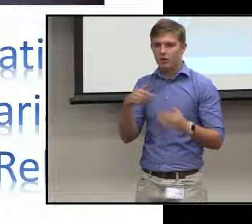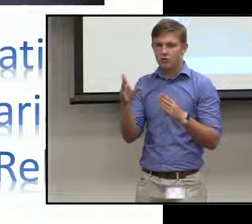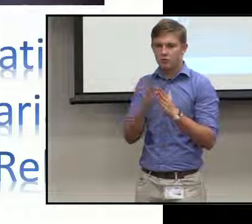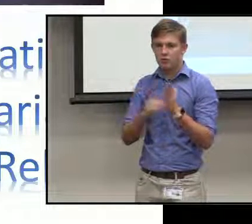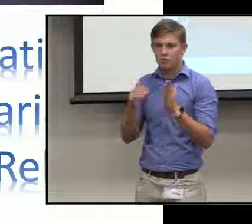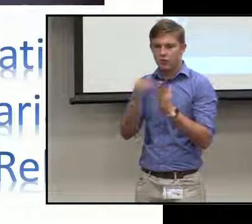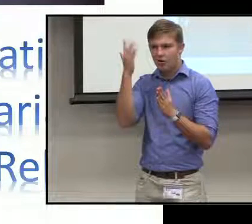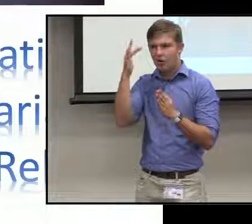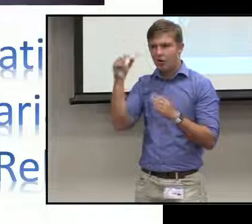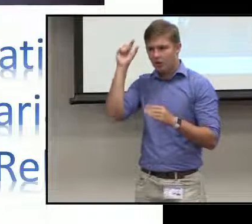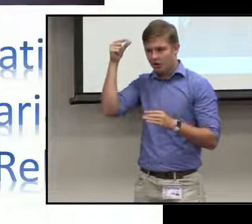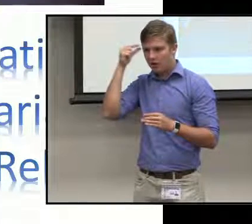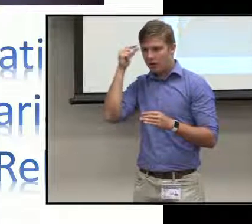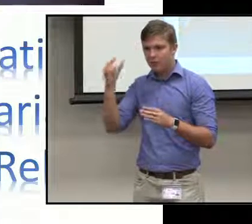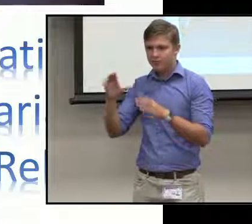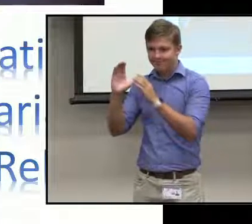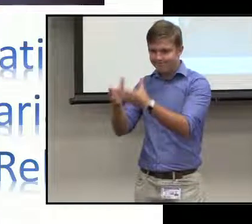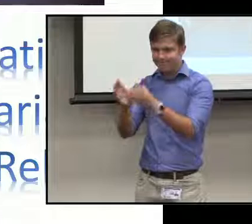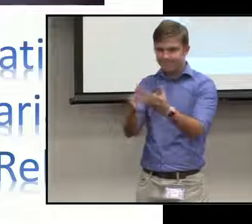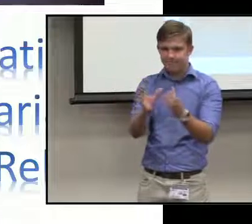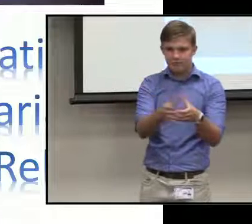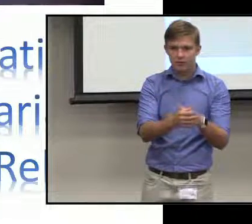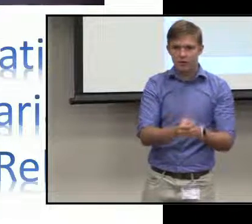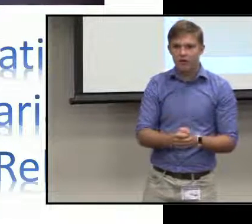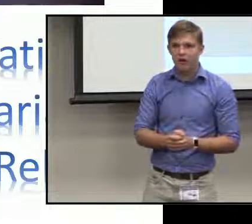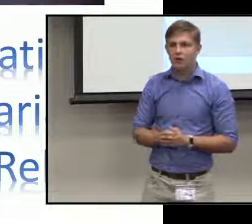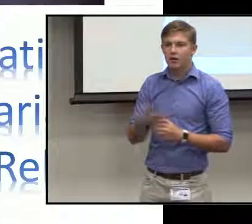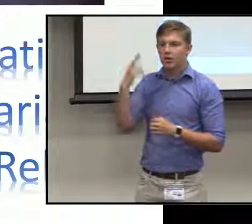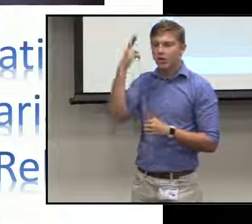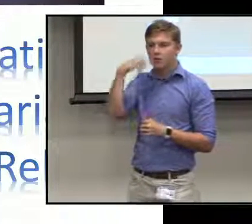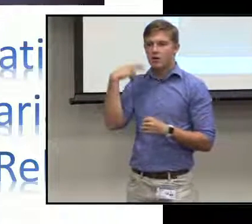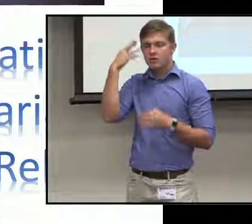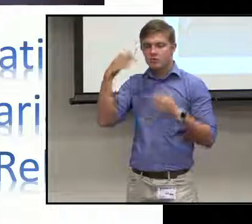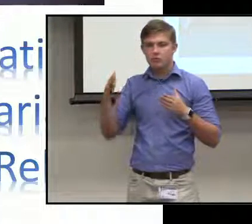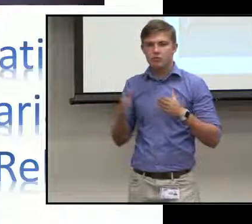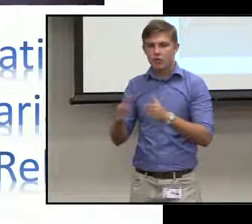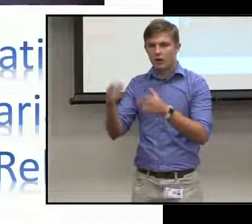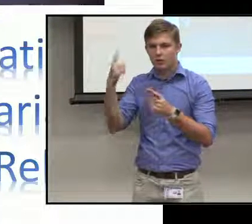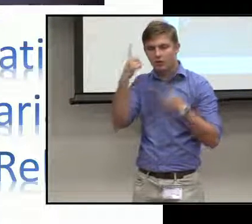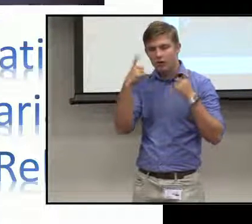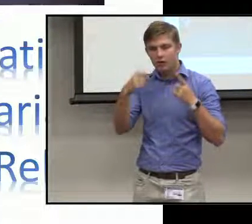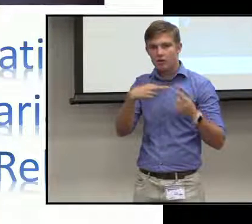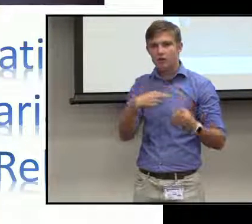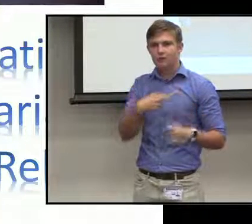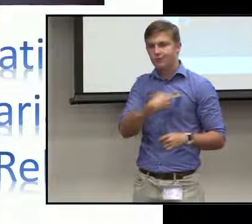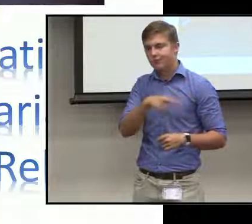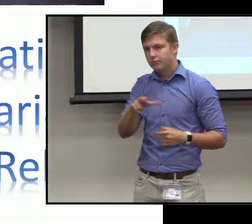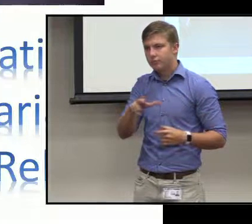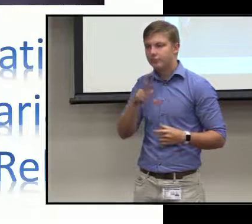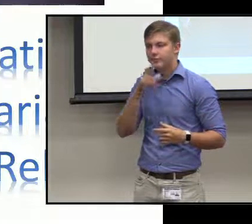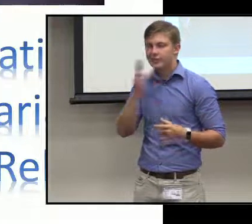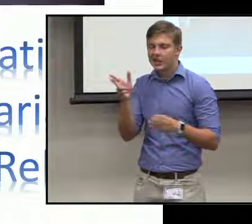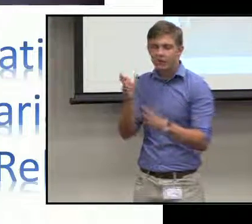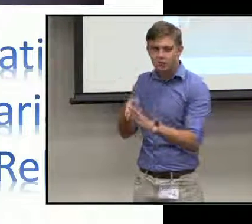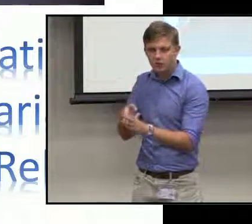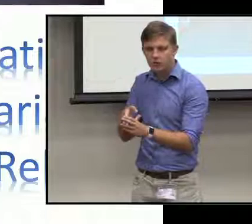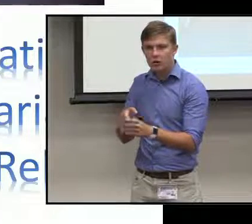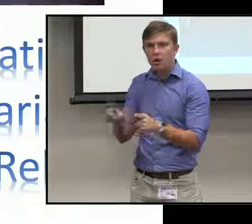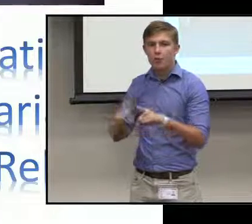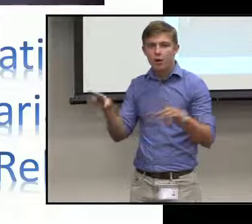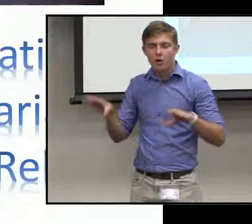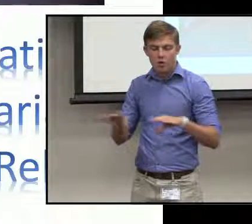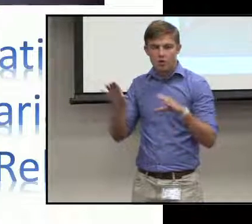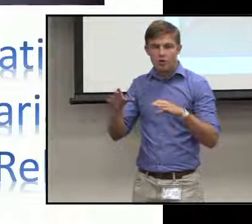or rational ways of thinking. Religion is not a part of that. And but they're doing it,